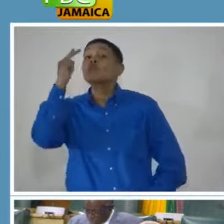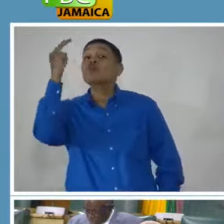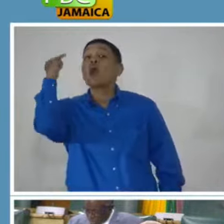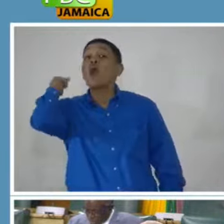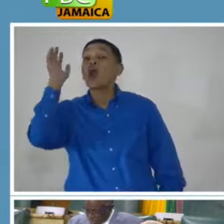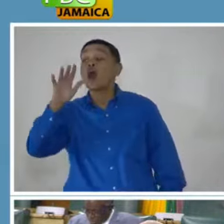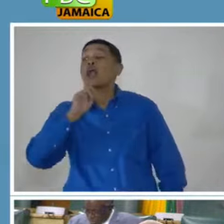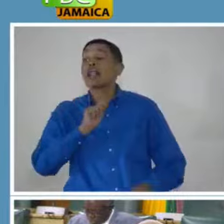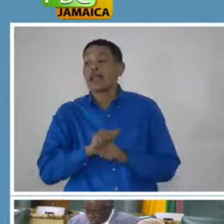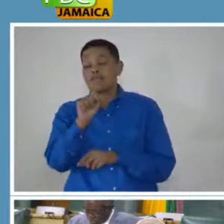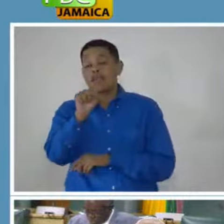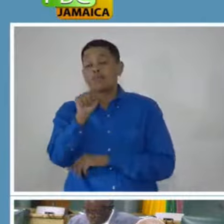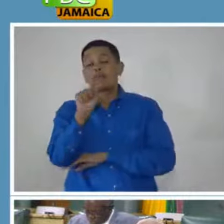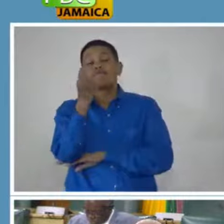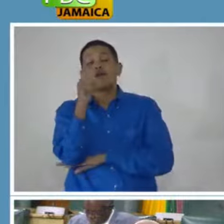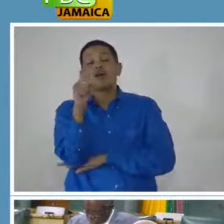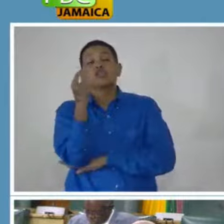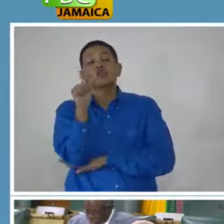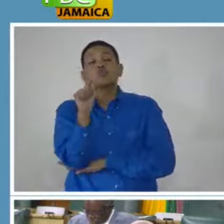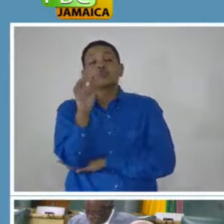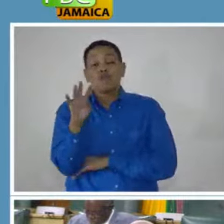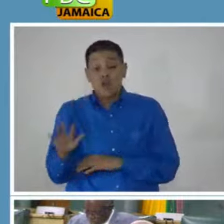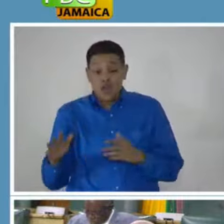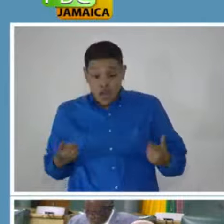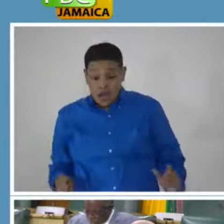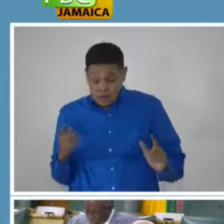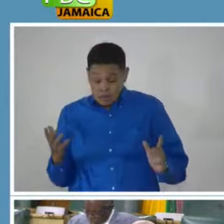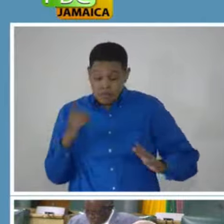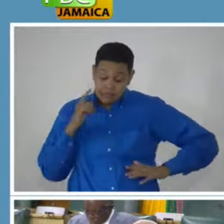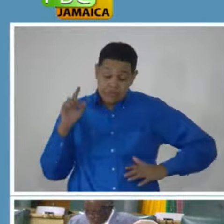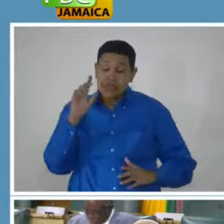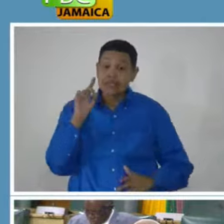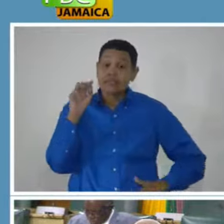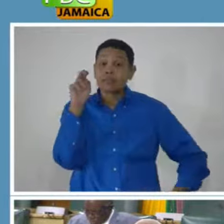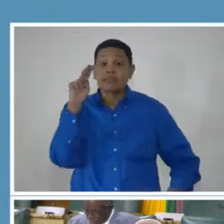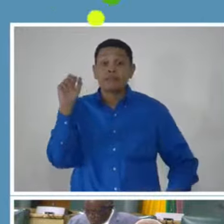that as of April 1, 2024, the